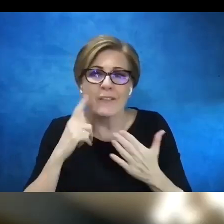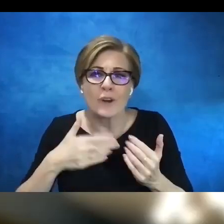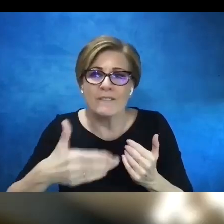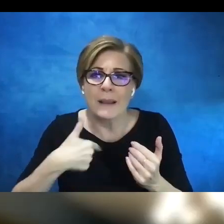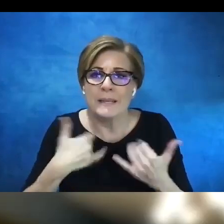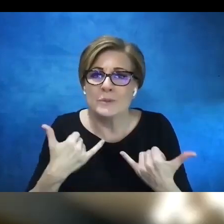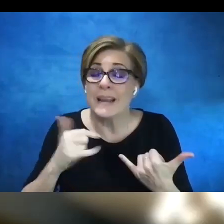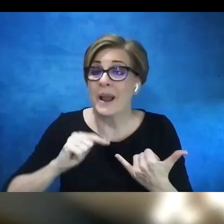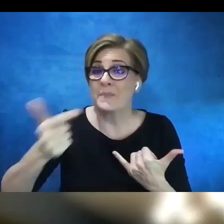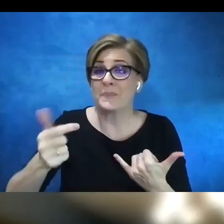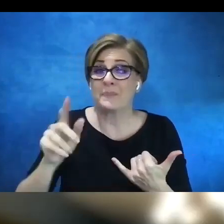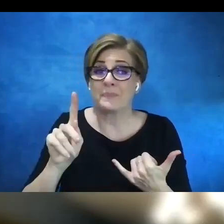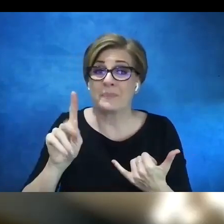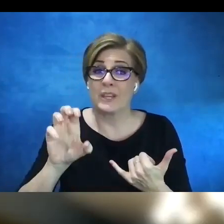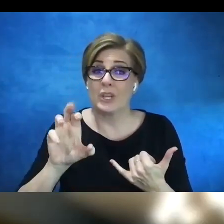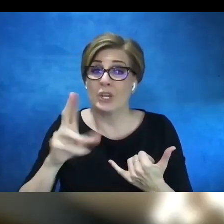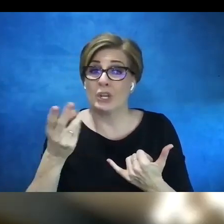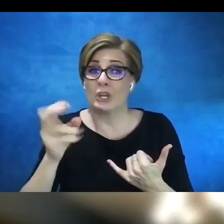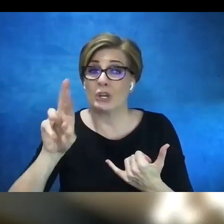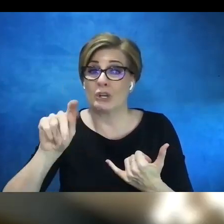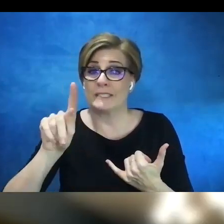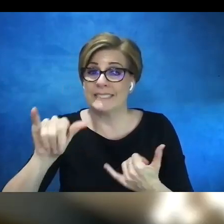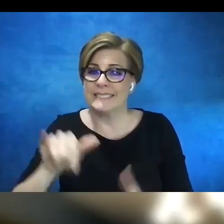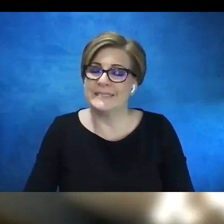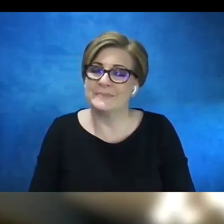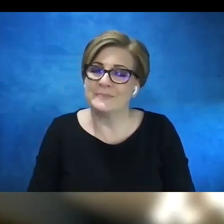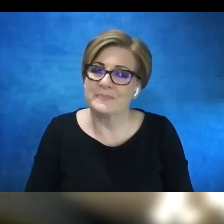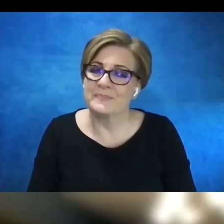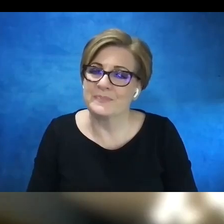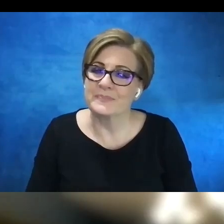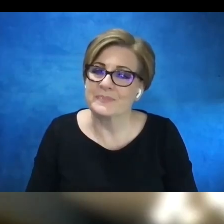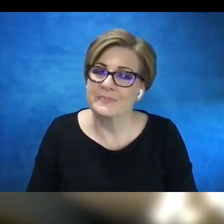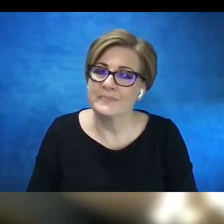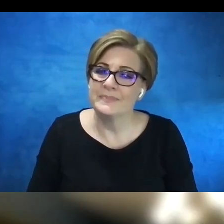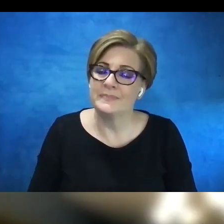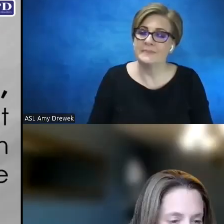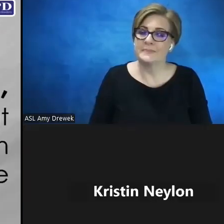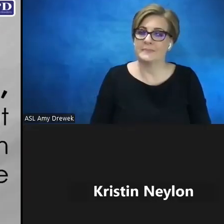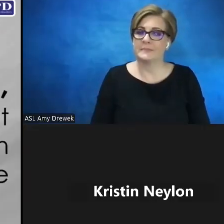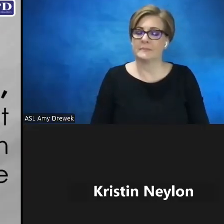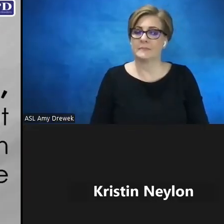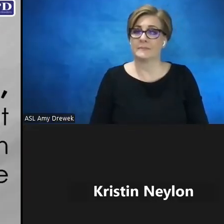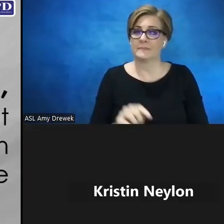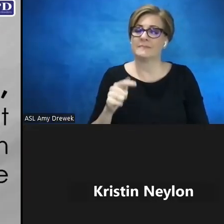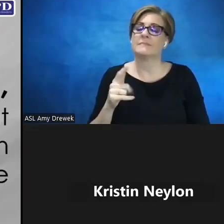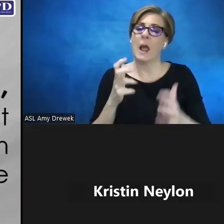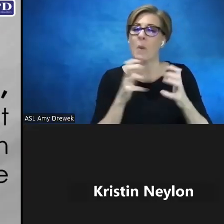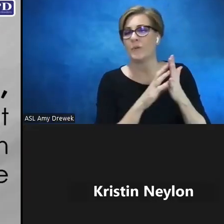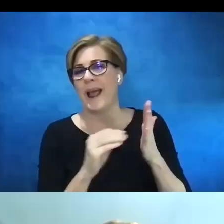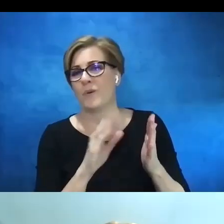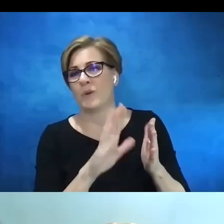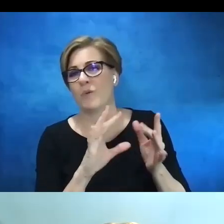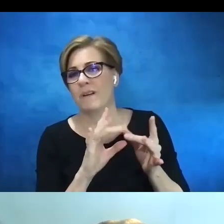hand it over to Christy. And I just want to echo your